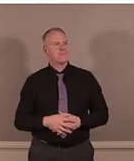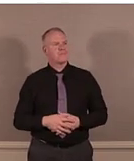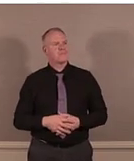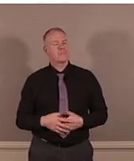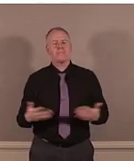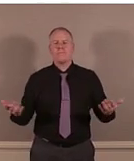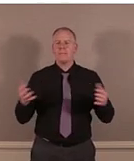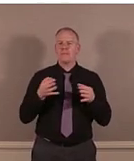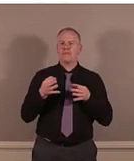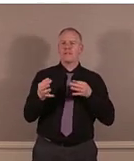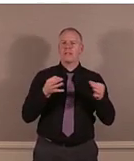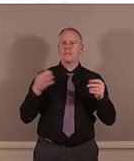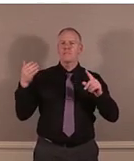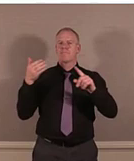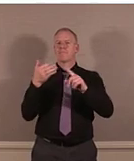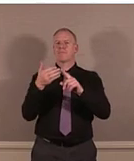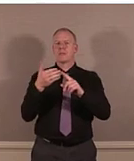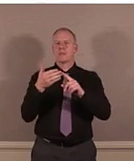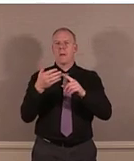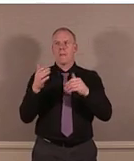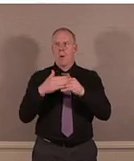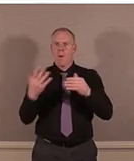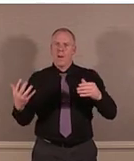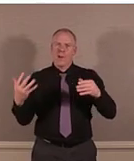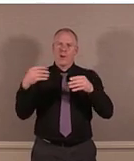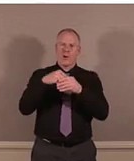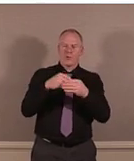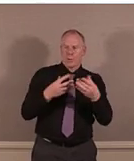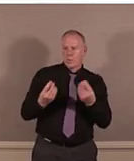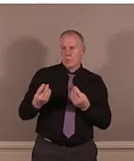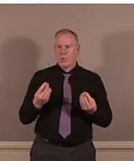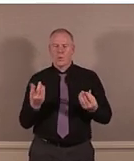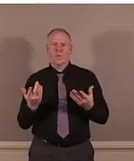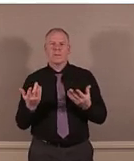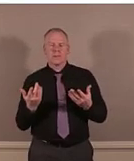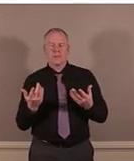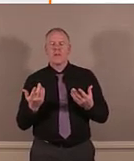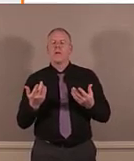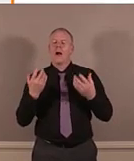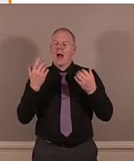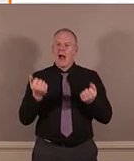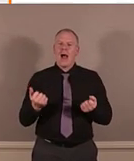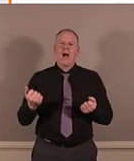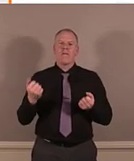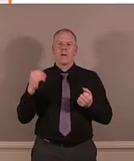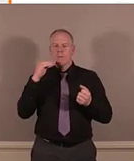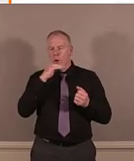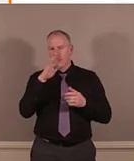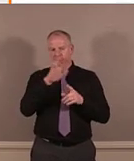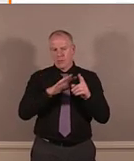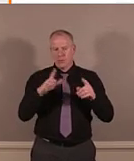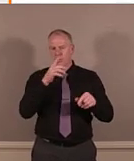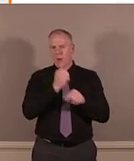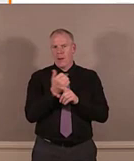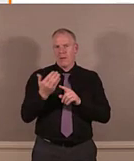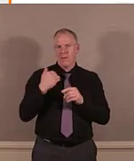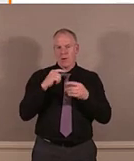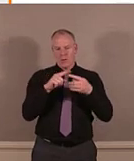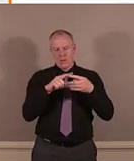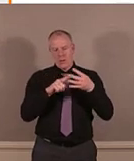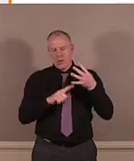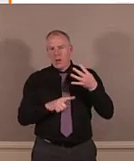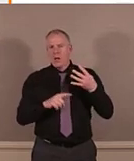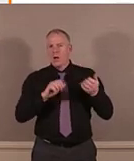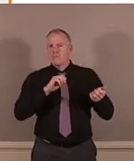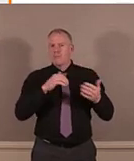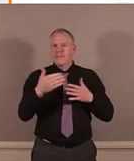on the strategic direction for fostering inclusion, and I suppose, we're looking at the key areas that I've mentioned earlier, that, provision is rooted